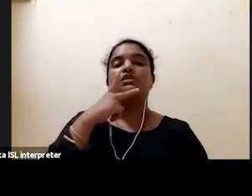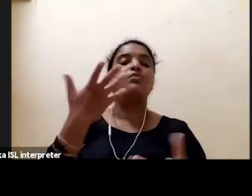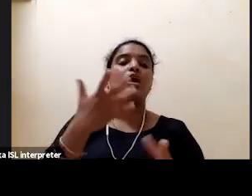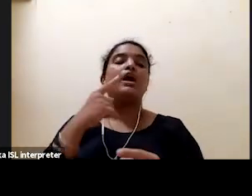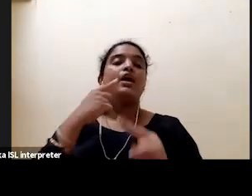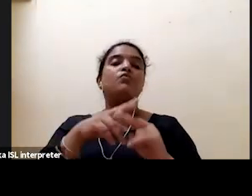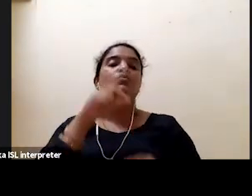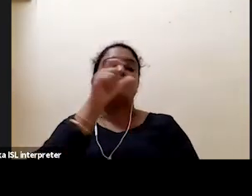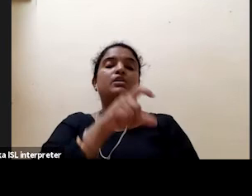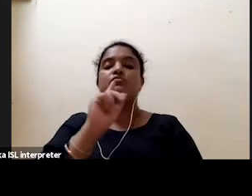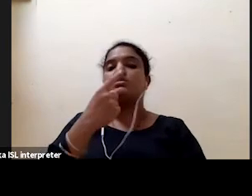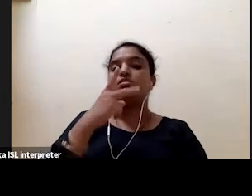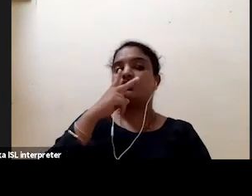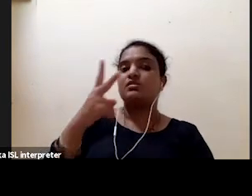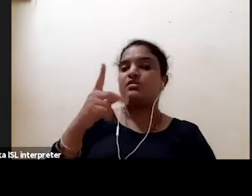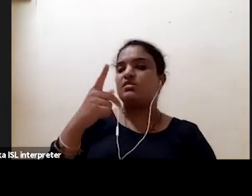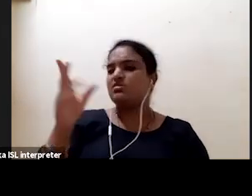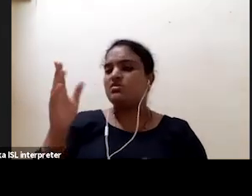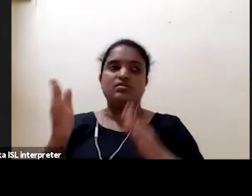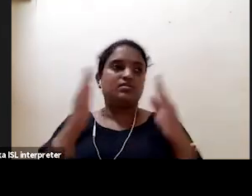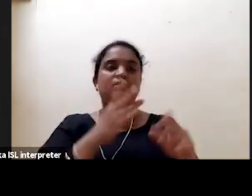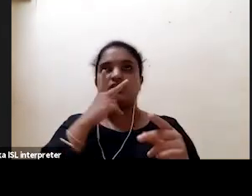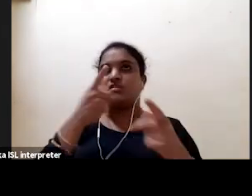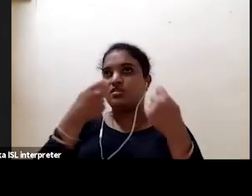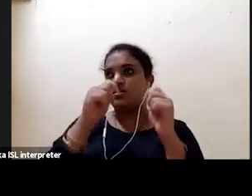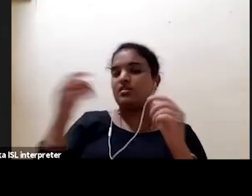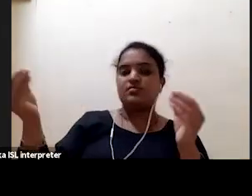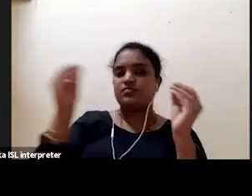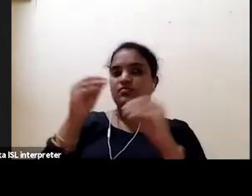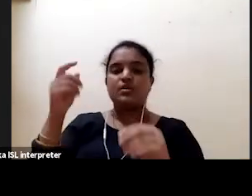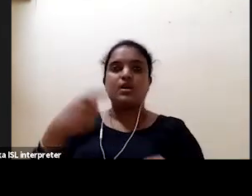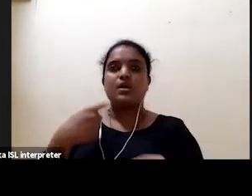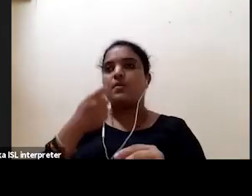if someone is going to keep time aside to try your recipe, go spend